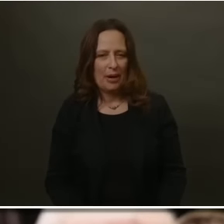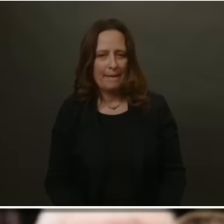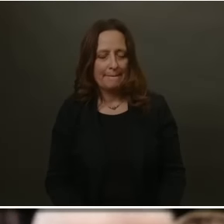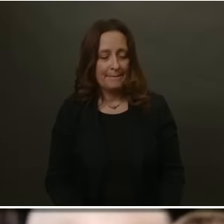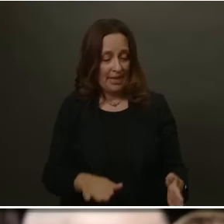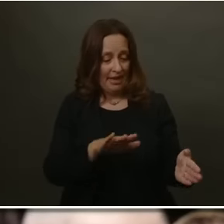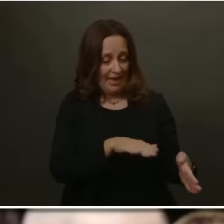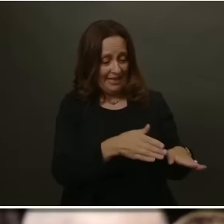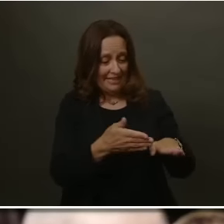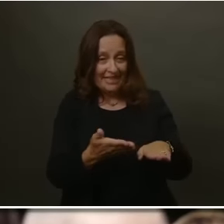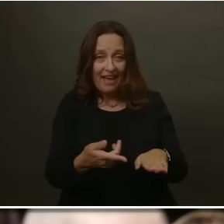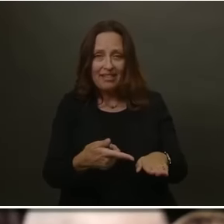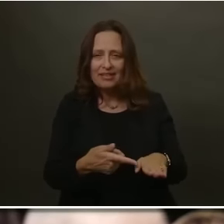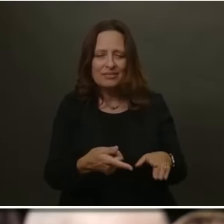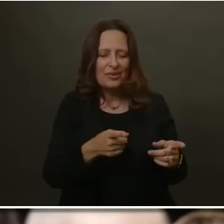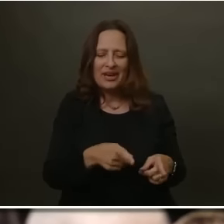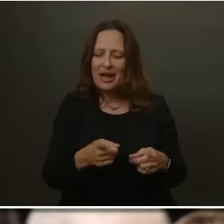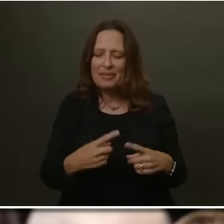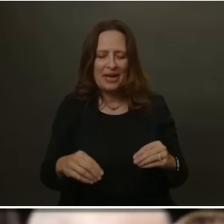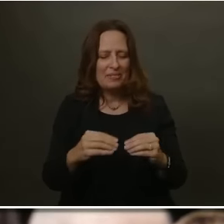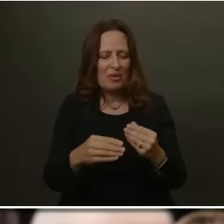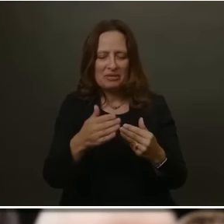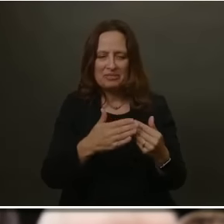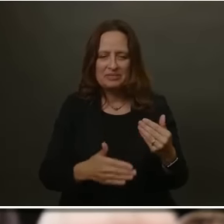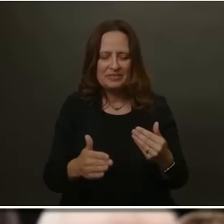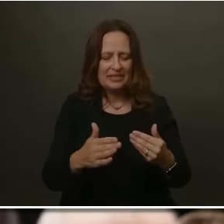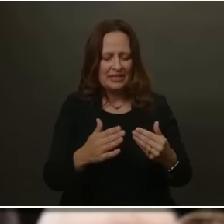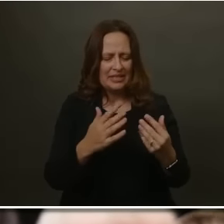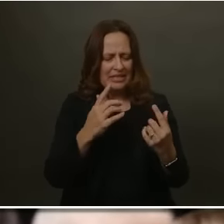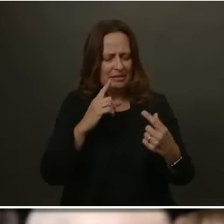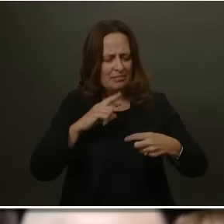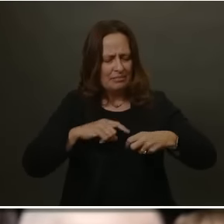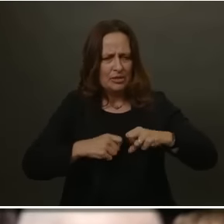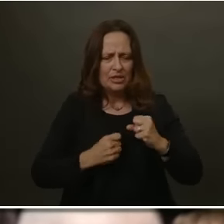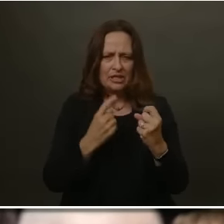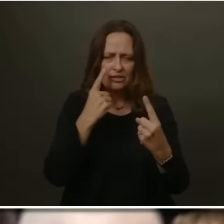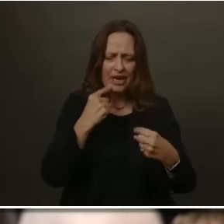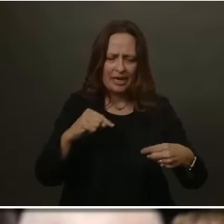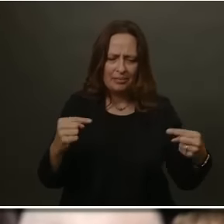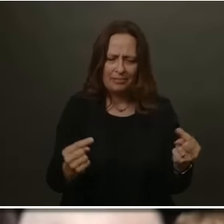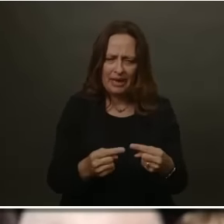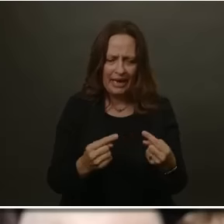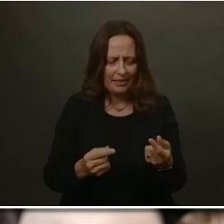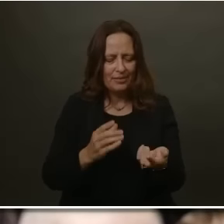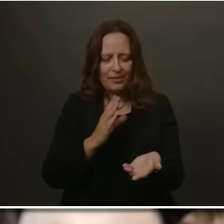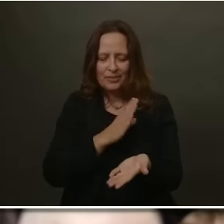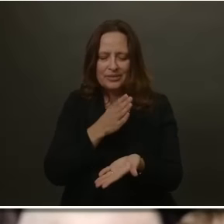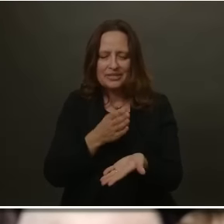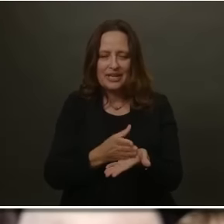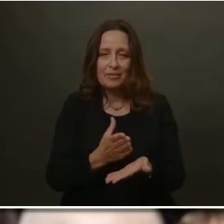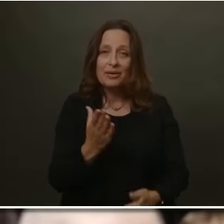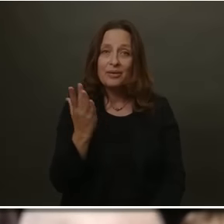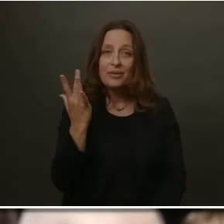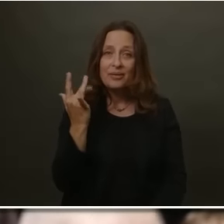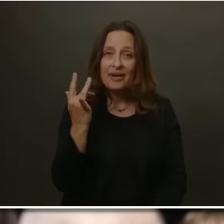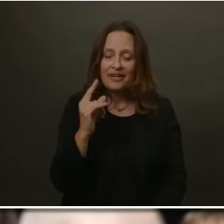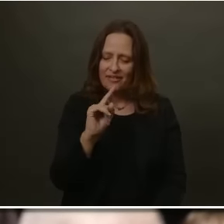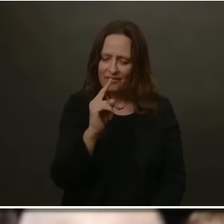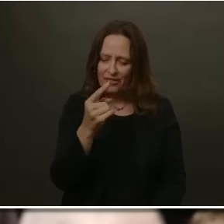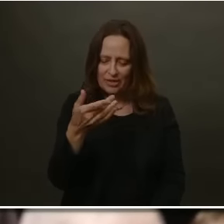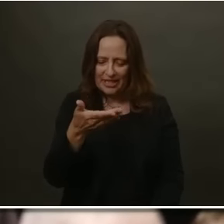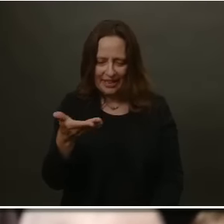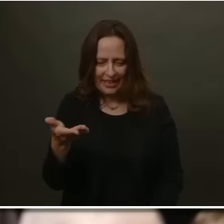Death will be no more. Mourning and crying and pain will be no more, for the first things have passed away. And the one who